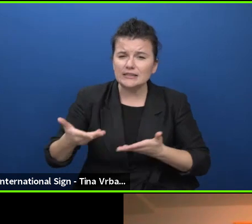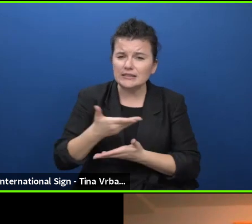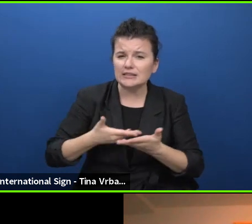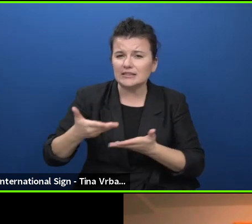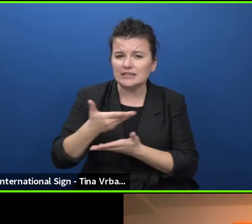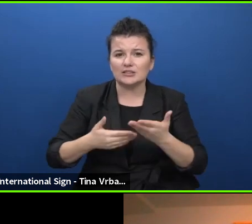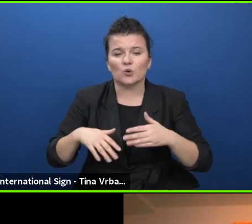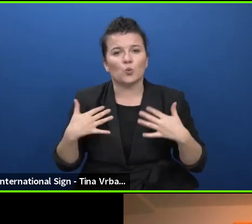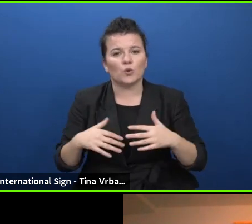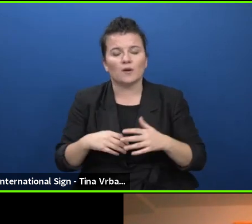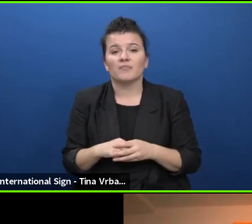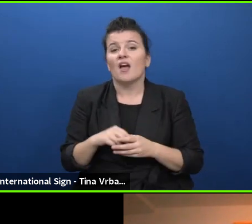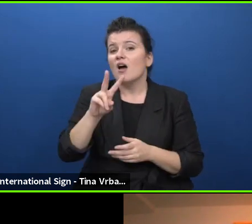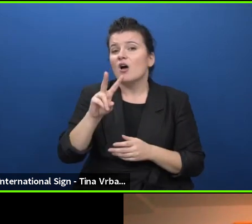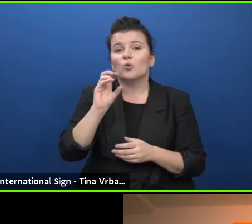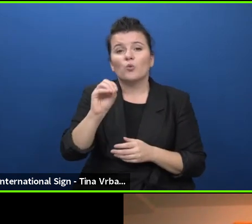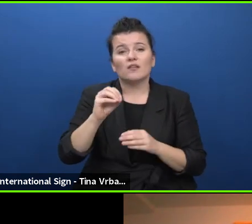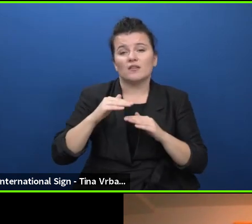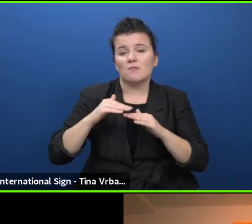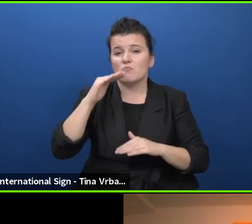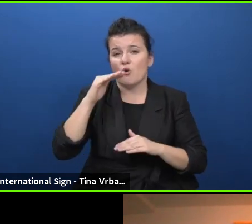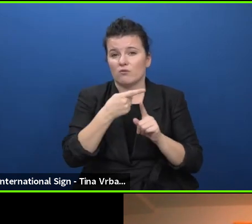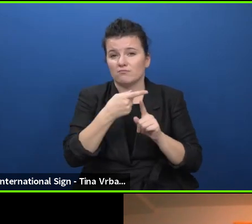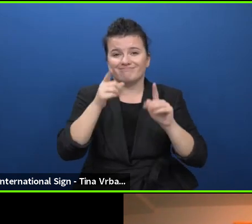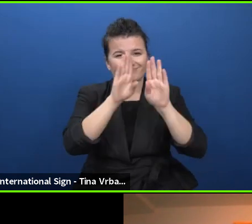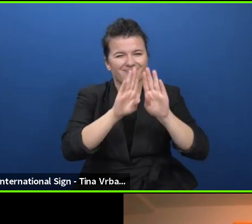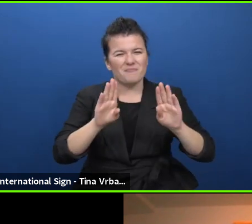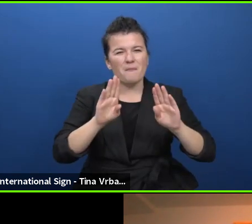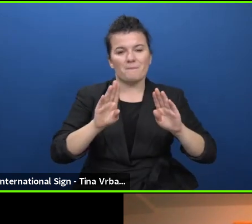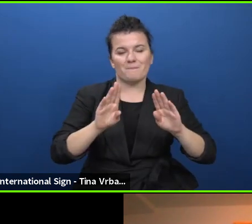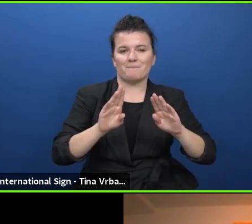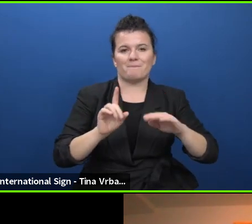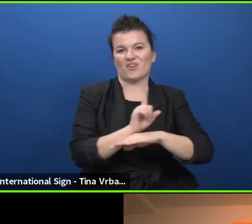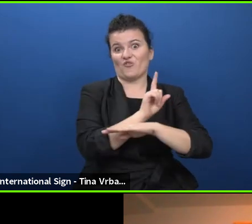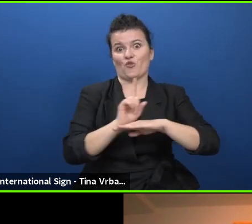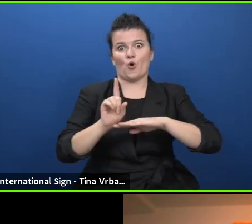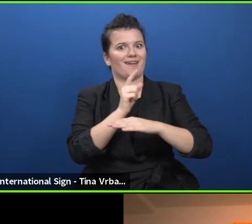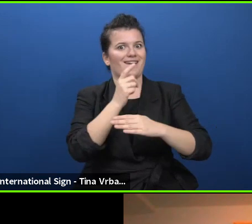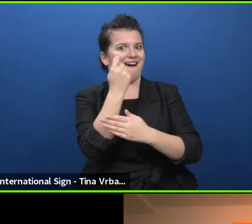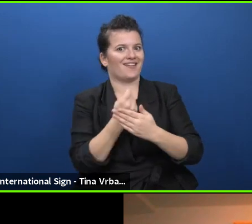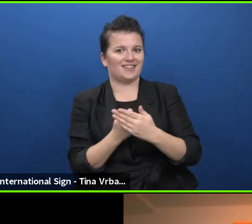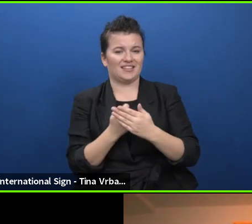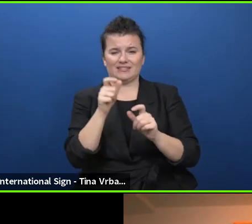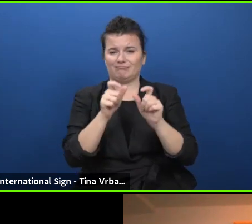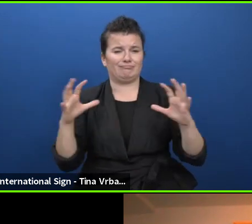European Performing Arts in Focus. We will now close the live stream for today,